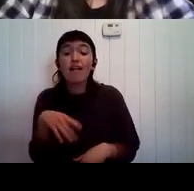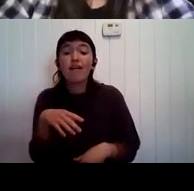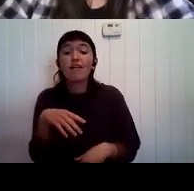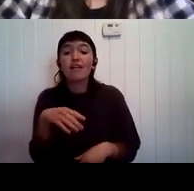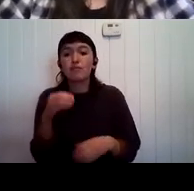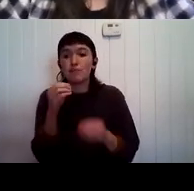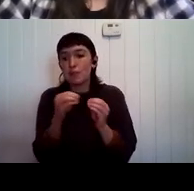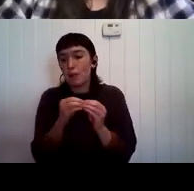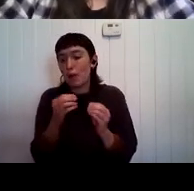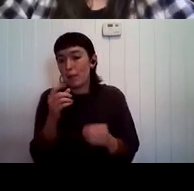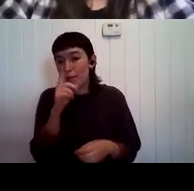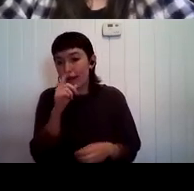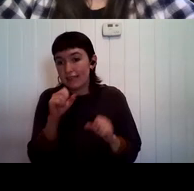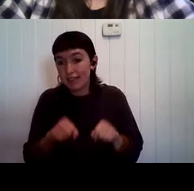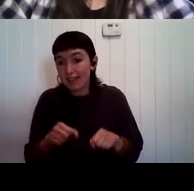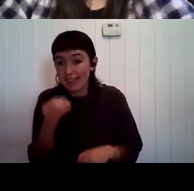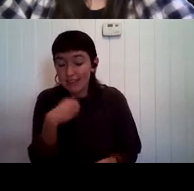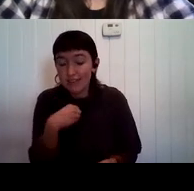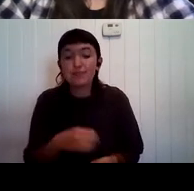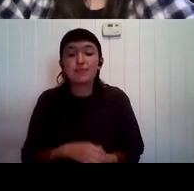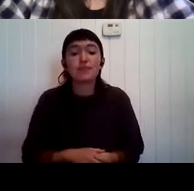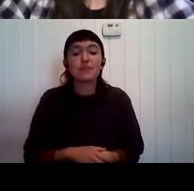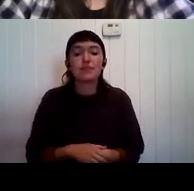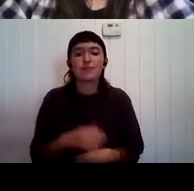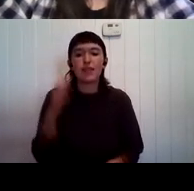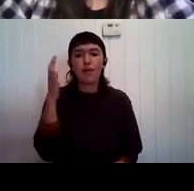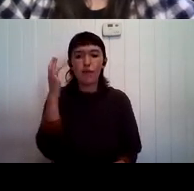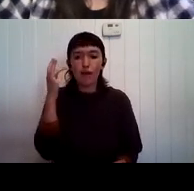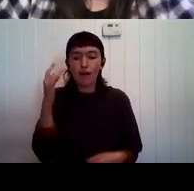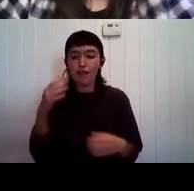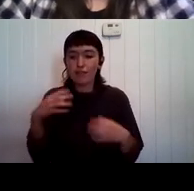humans have moved into the areas where wild animals once lived.